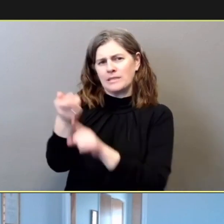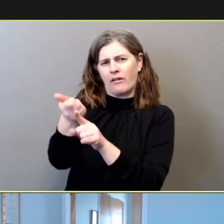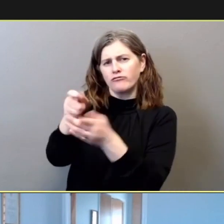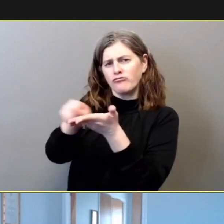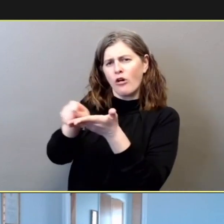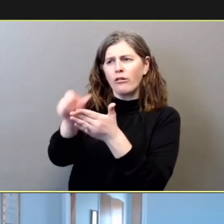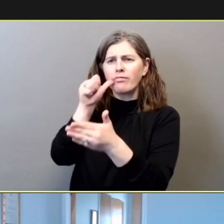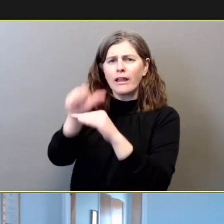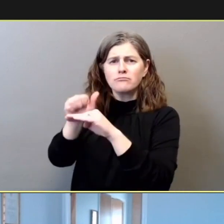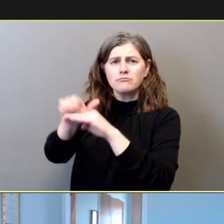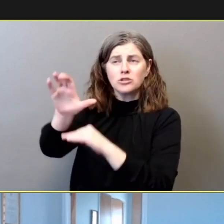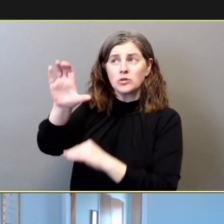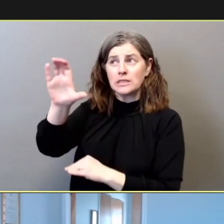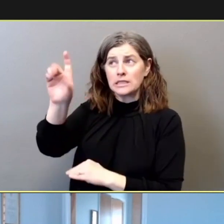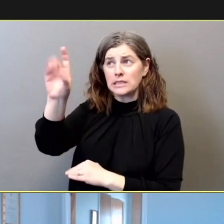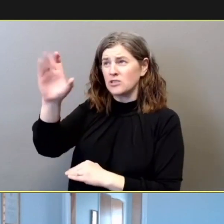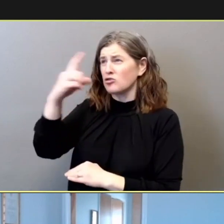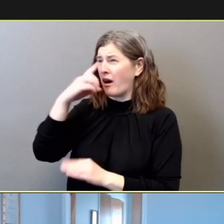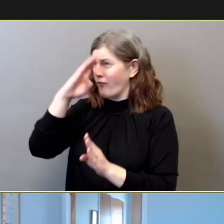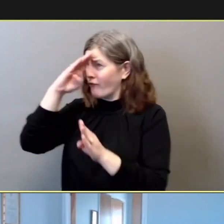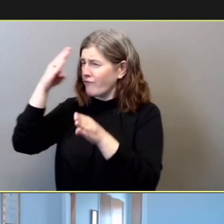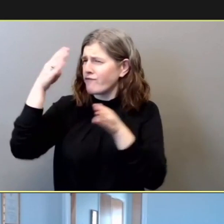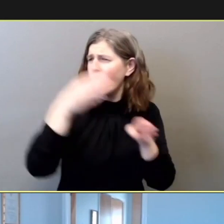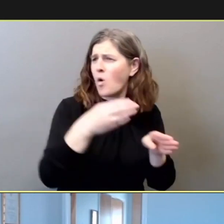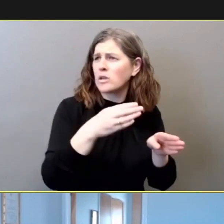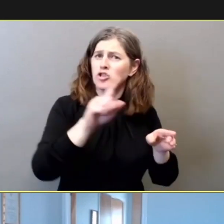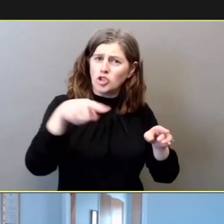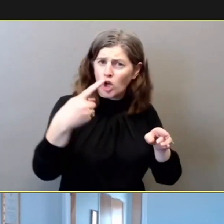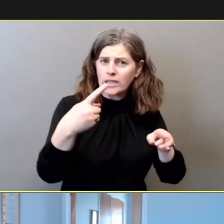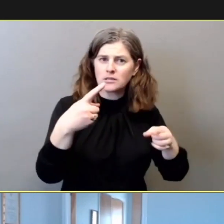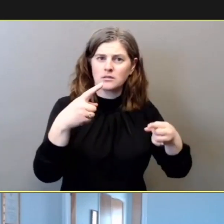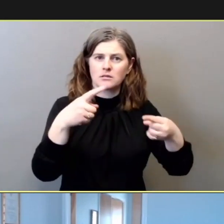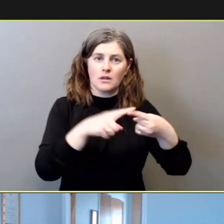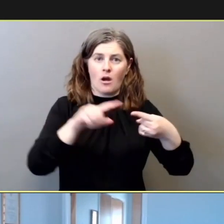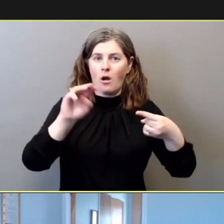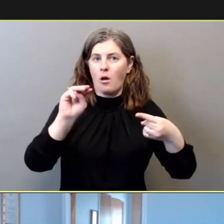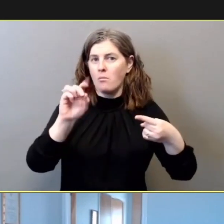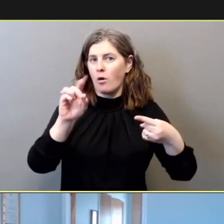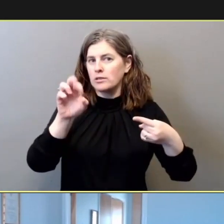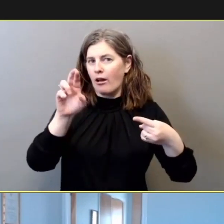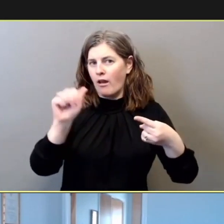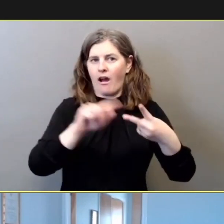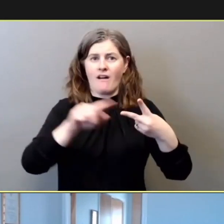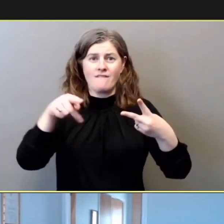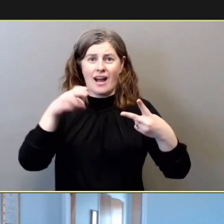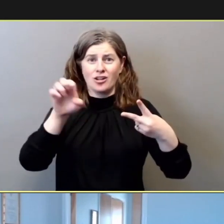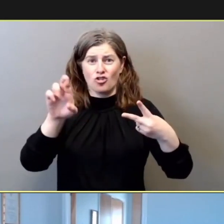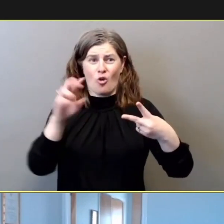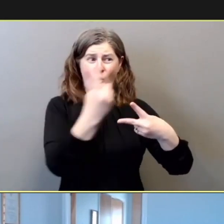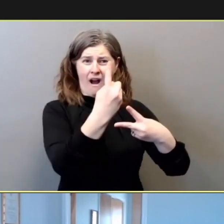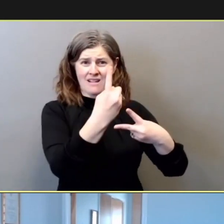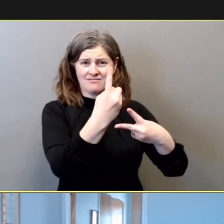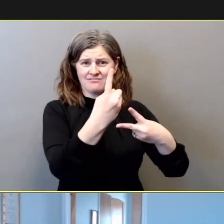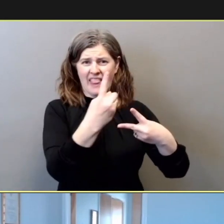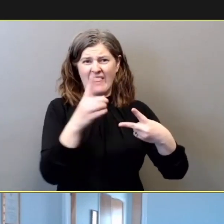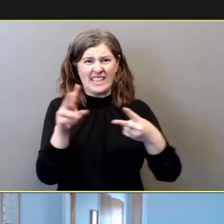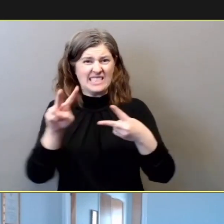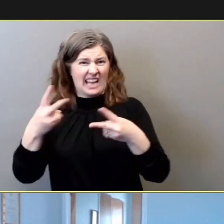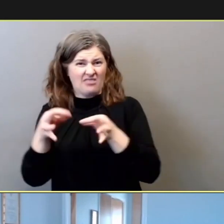they should focus on just providing the first shots of Moderna and Pfizer rather than and delay the second